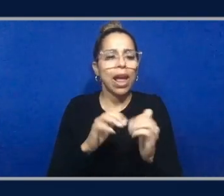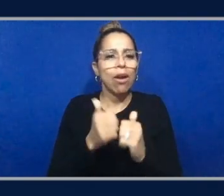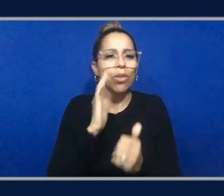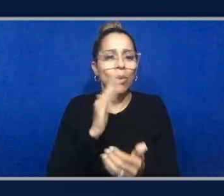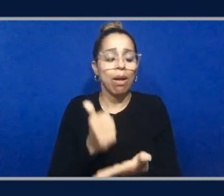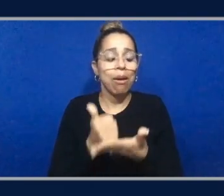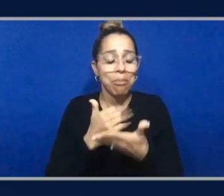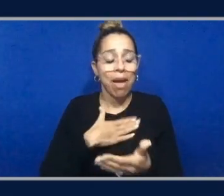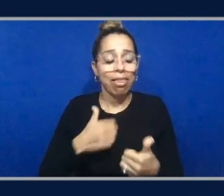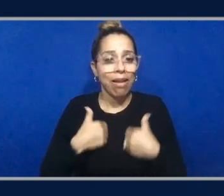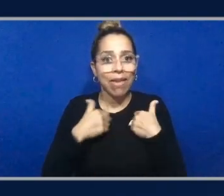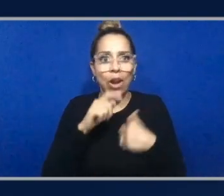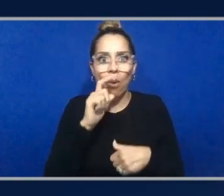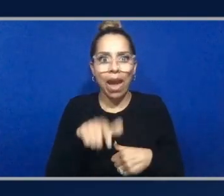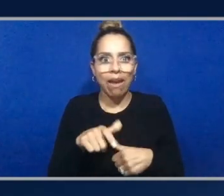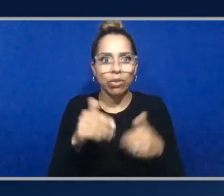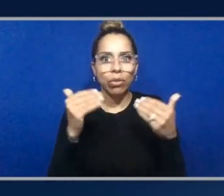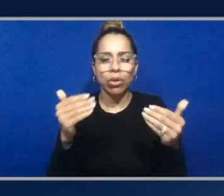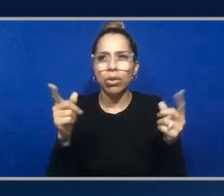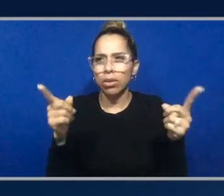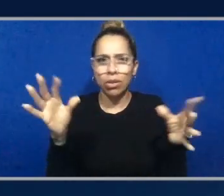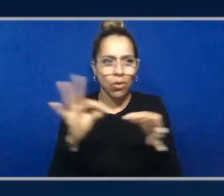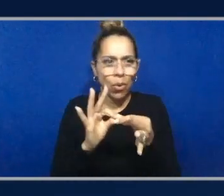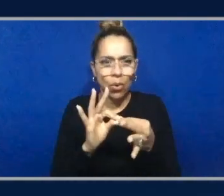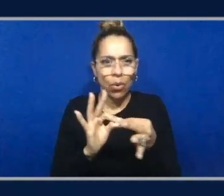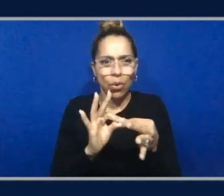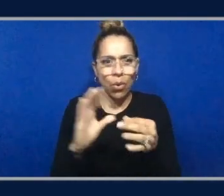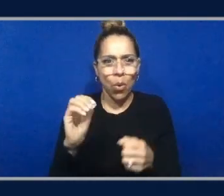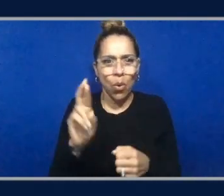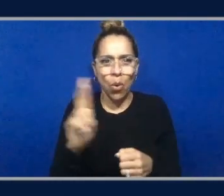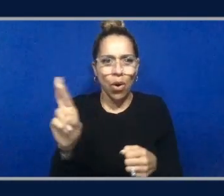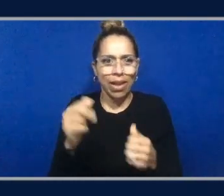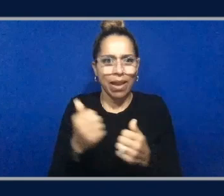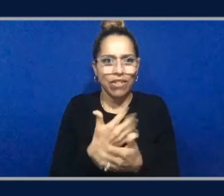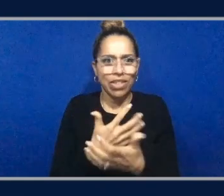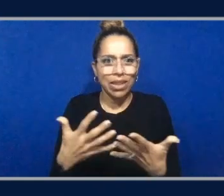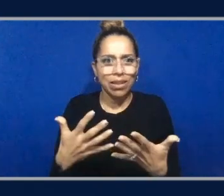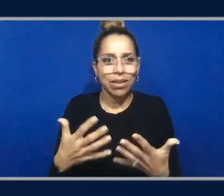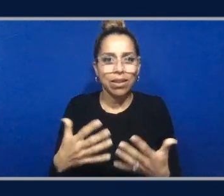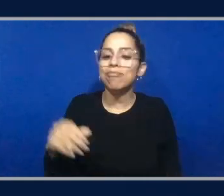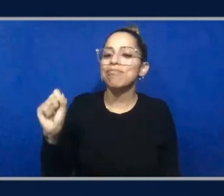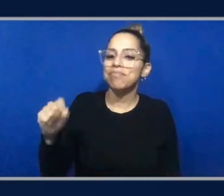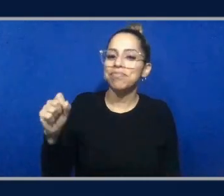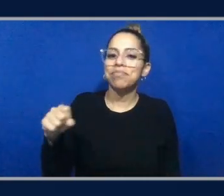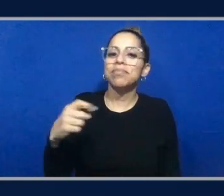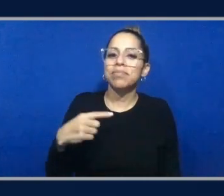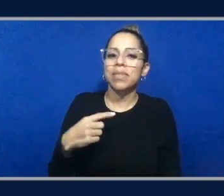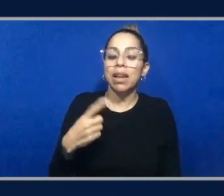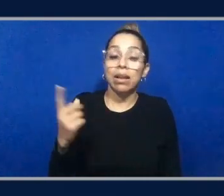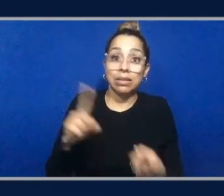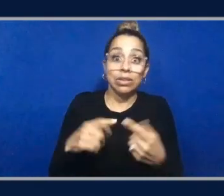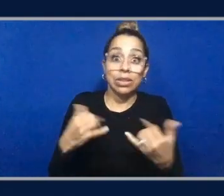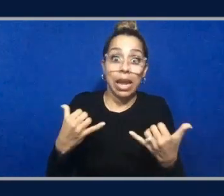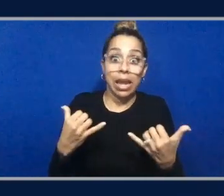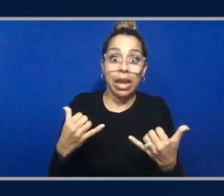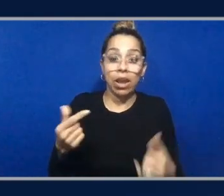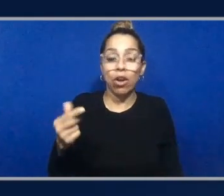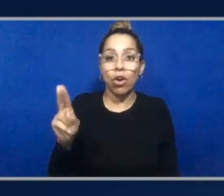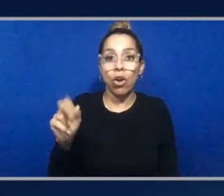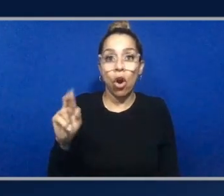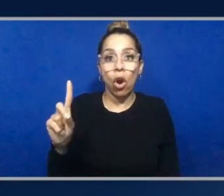go and correlate these things as much. Absolutely. And, until today, GuardDuty really focused on providing